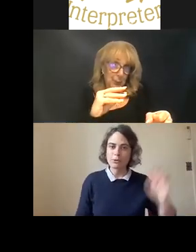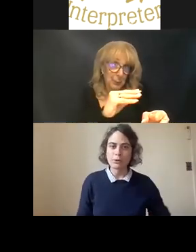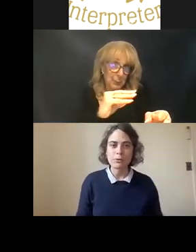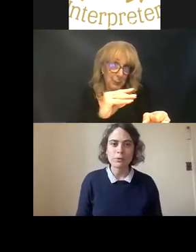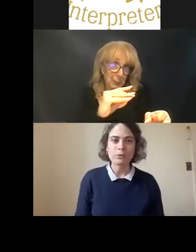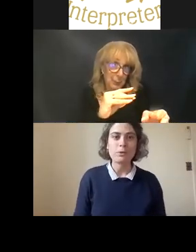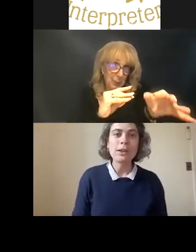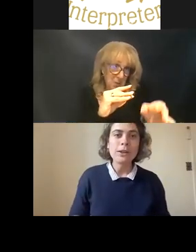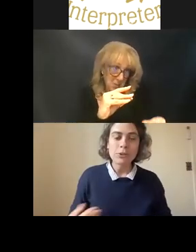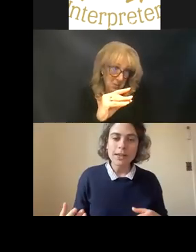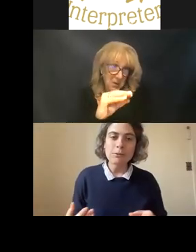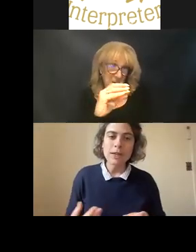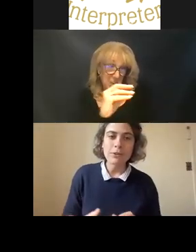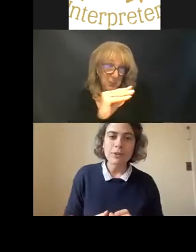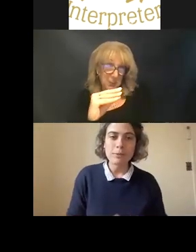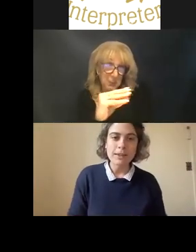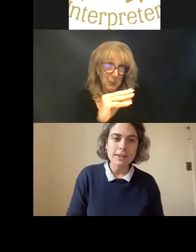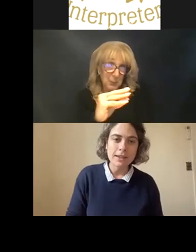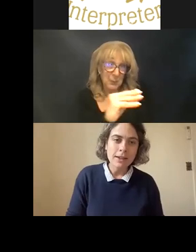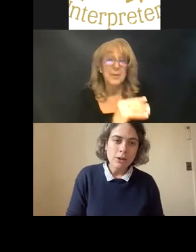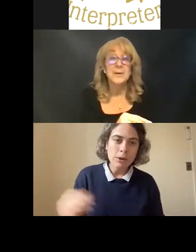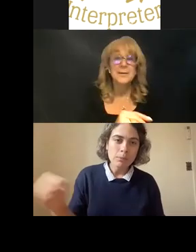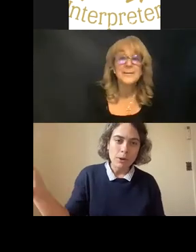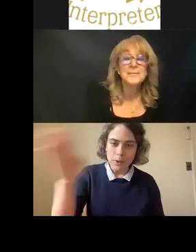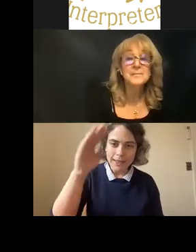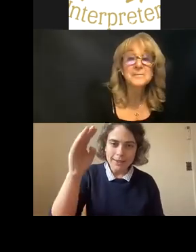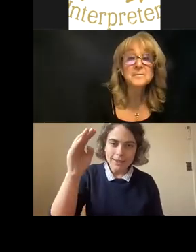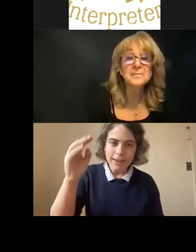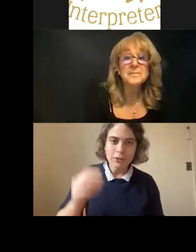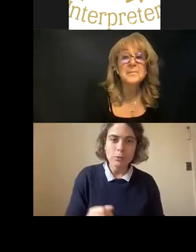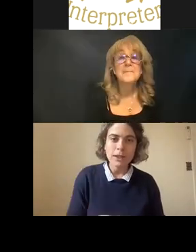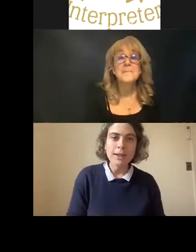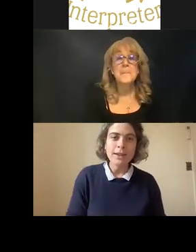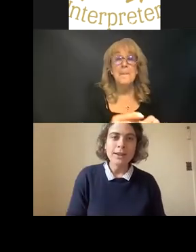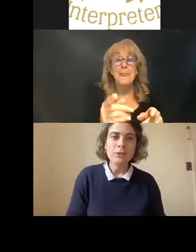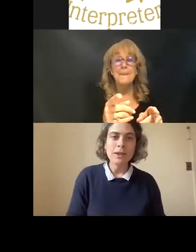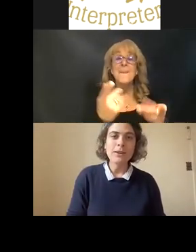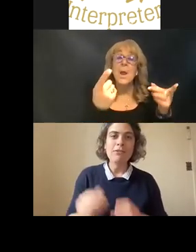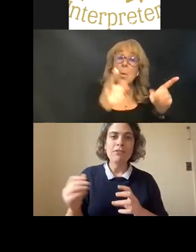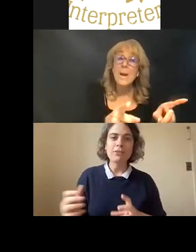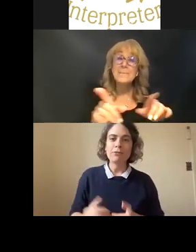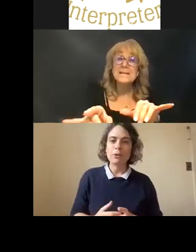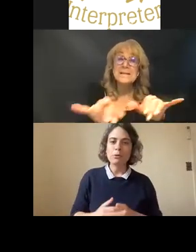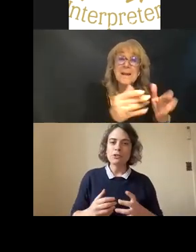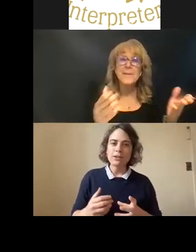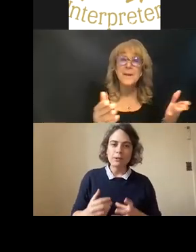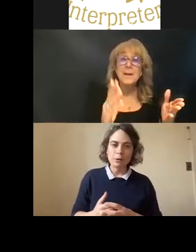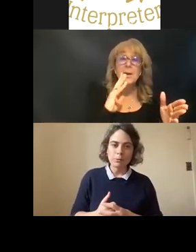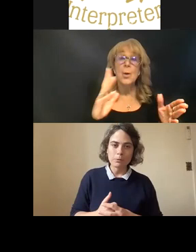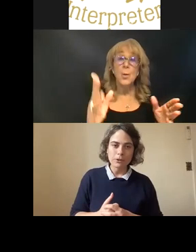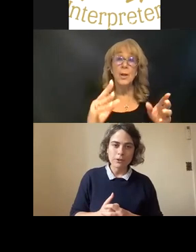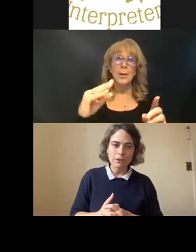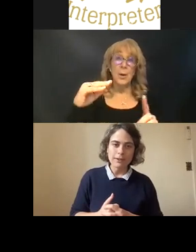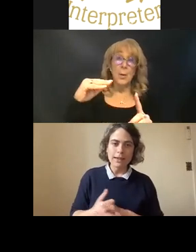of the straw. So again, we have the same thing here. We're blowing, and so we're doing a fast flow, which has a